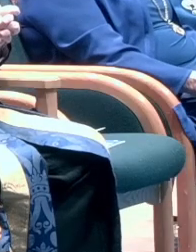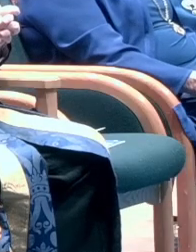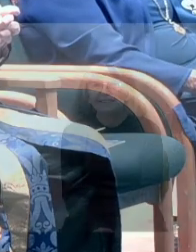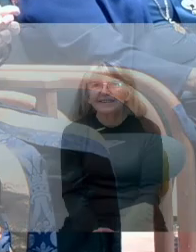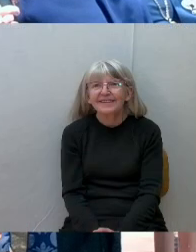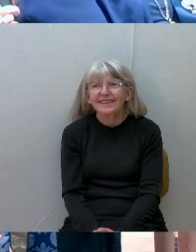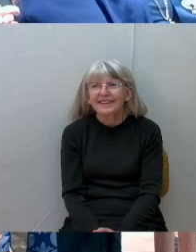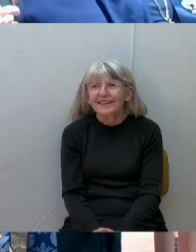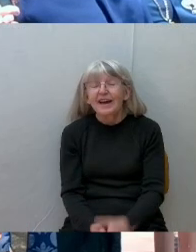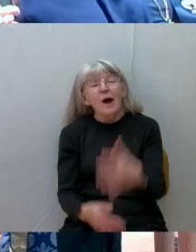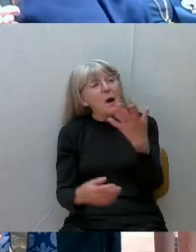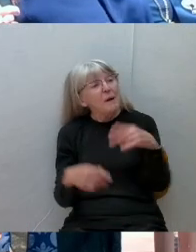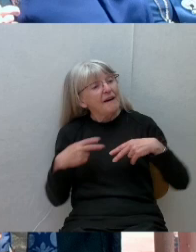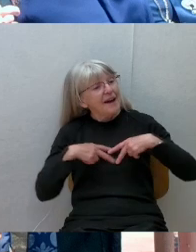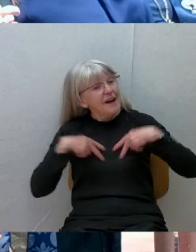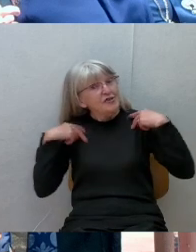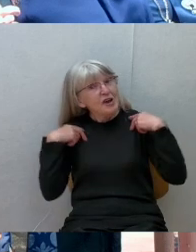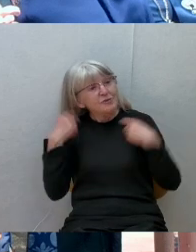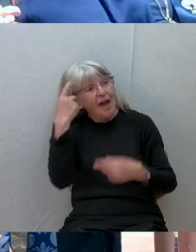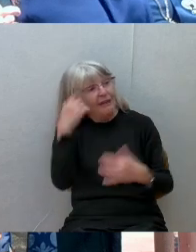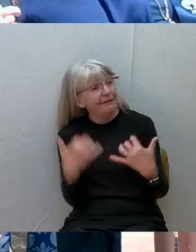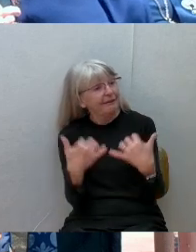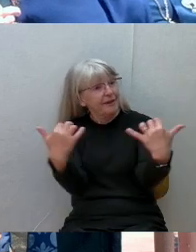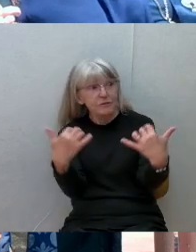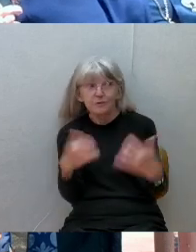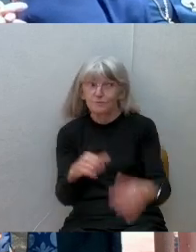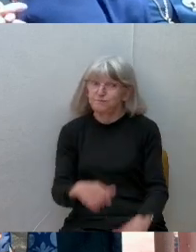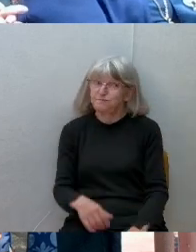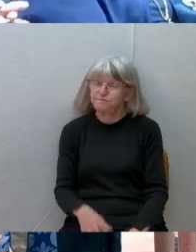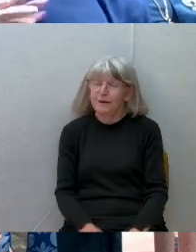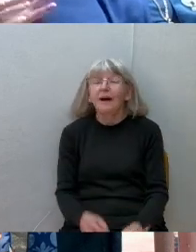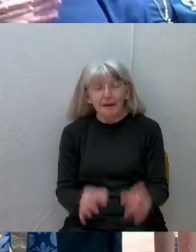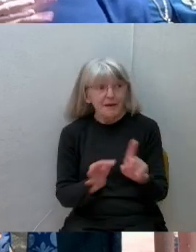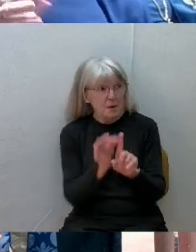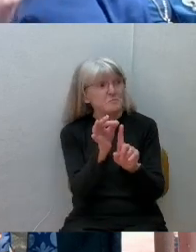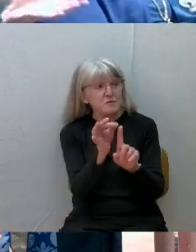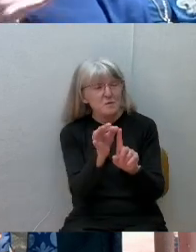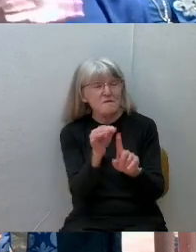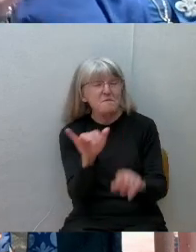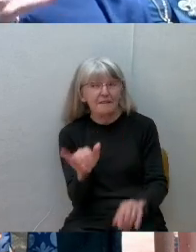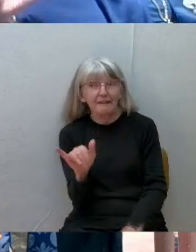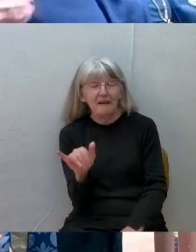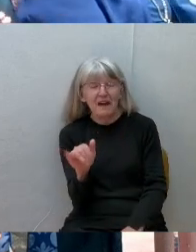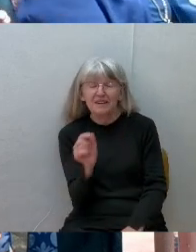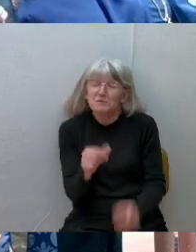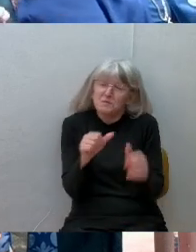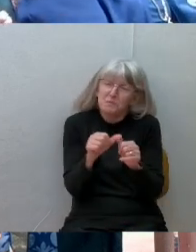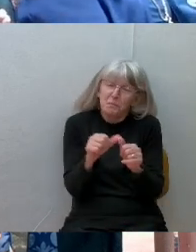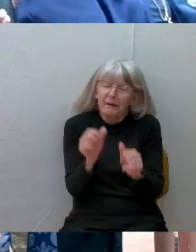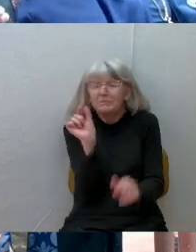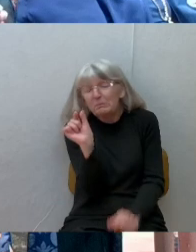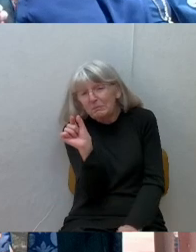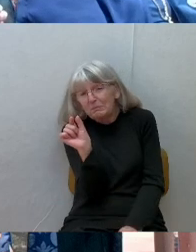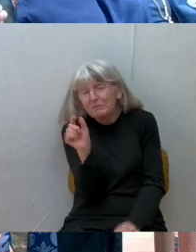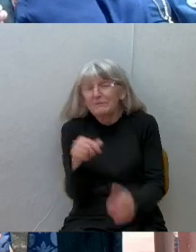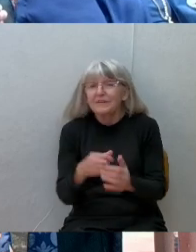I don't know, Chancellor, I think they're going to be a tough audience, this lot, really. We're going to have to work harder. Yeah, they're getting better, but, you know, a